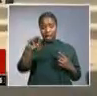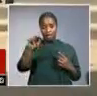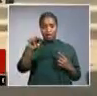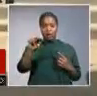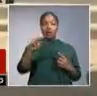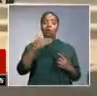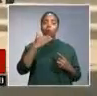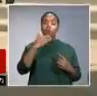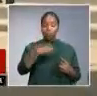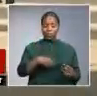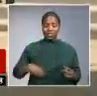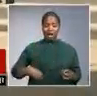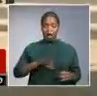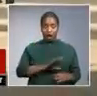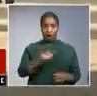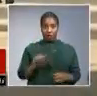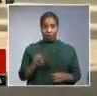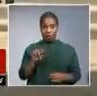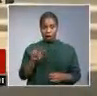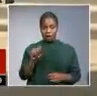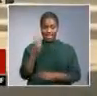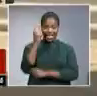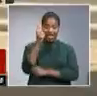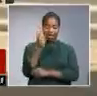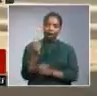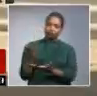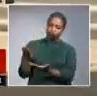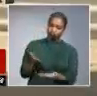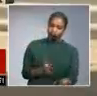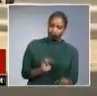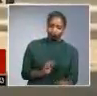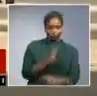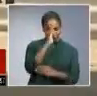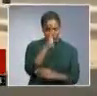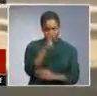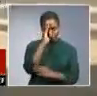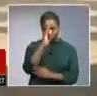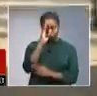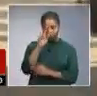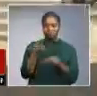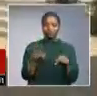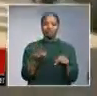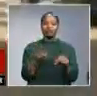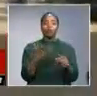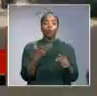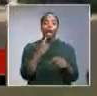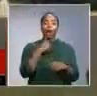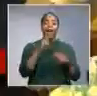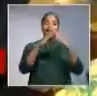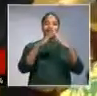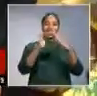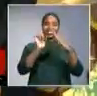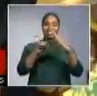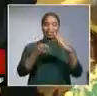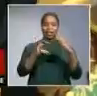President Uhuru Kenyatta and his wife Margaret to the White House. The Trumps greeted the visitors at the south portico of the White House before meeting in the